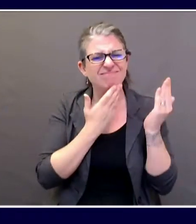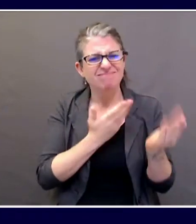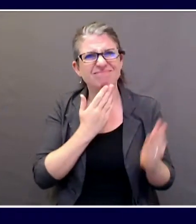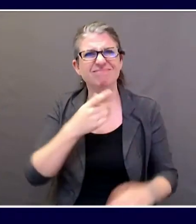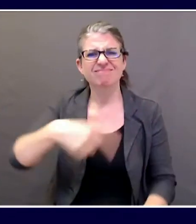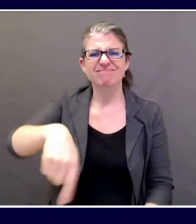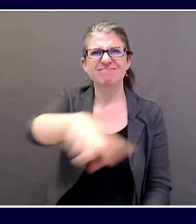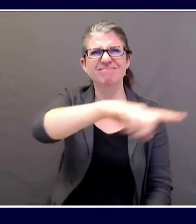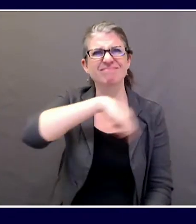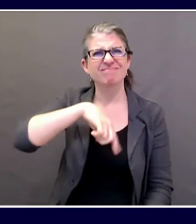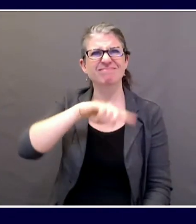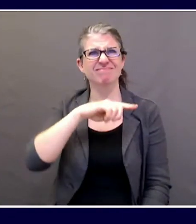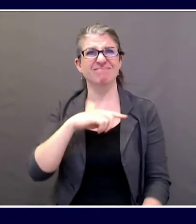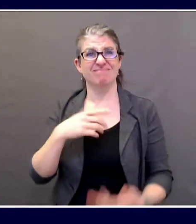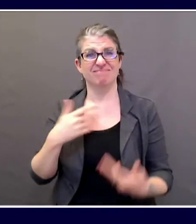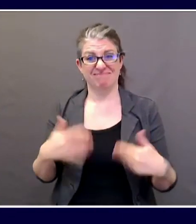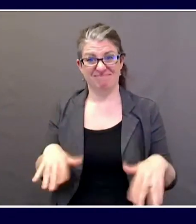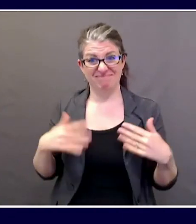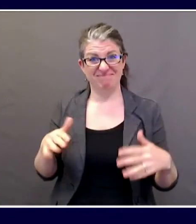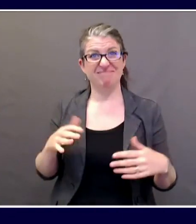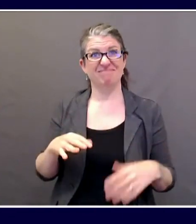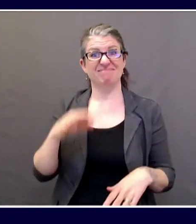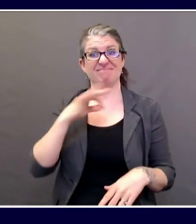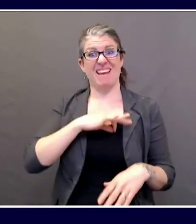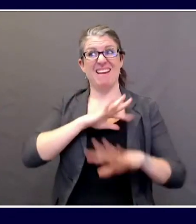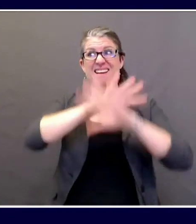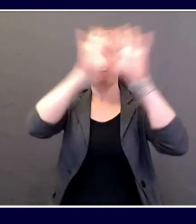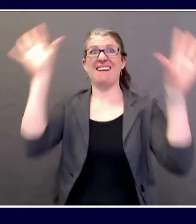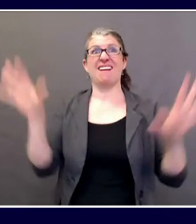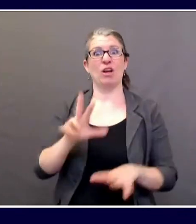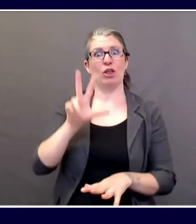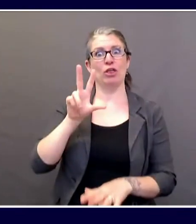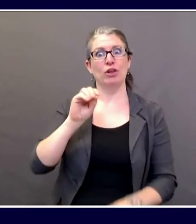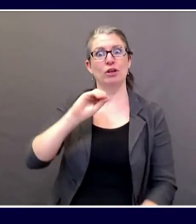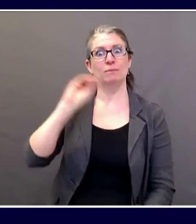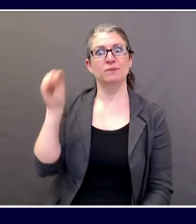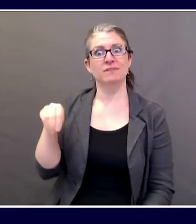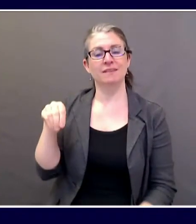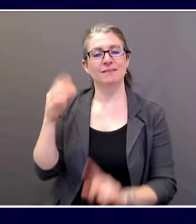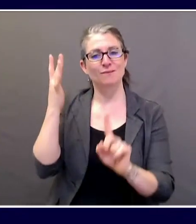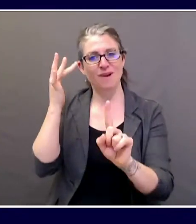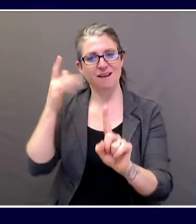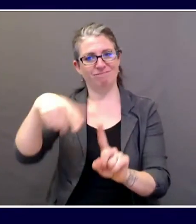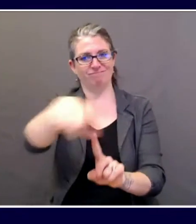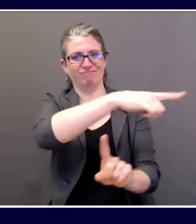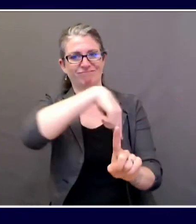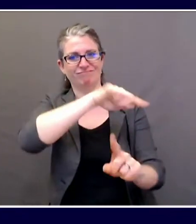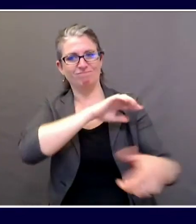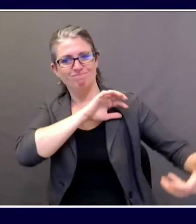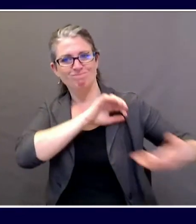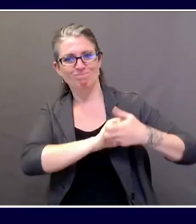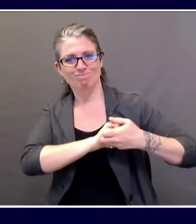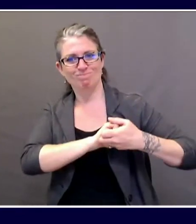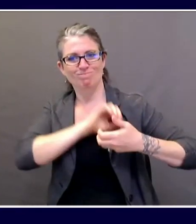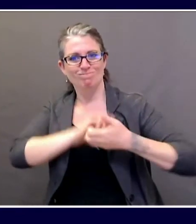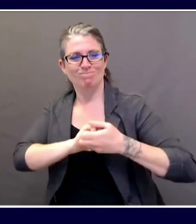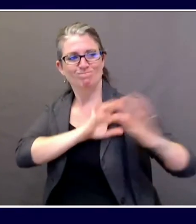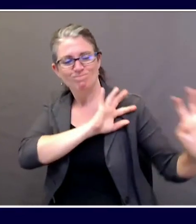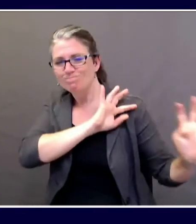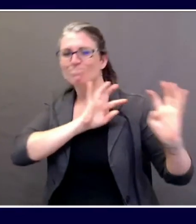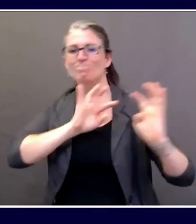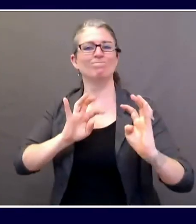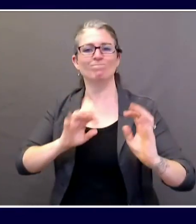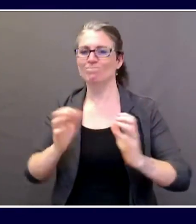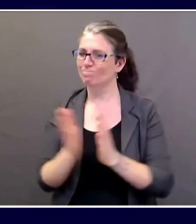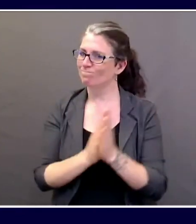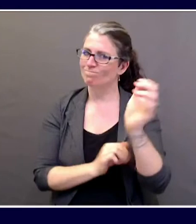Turning now to vaccines. The state of Maine is also putting in our order for vaccines for next week that'll be coming